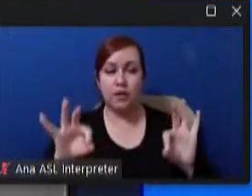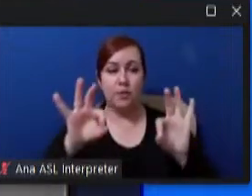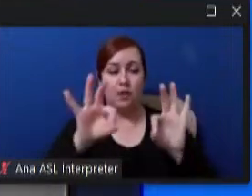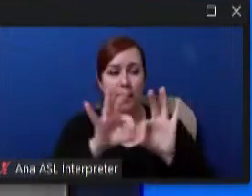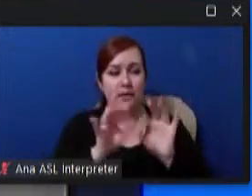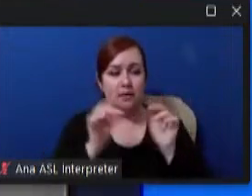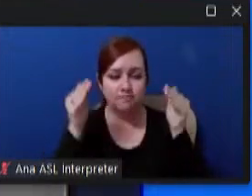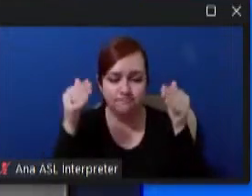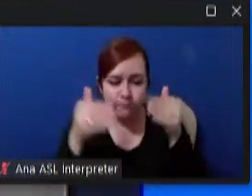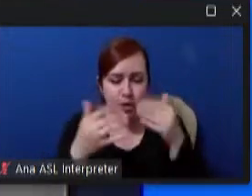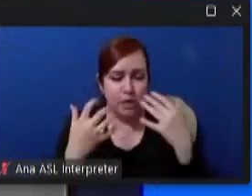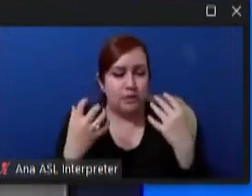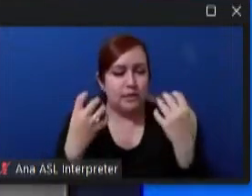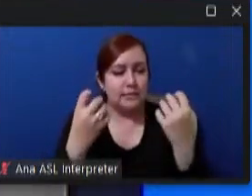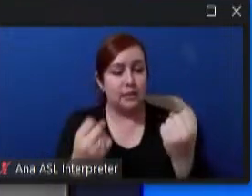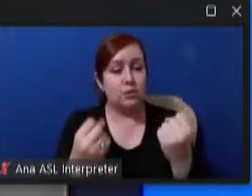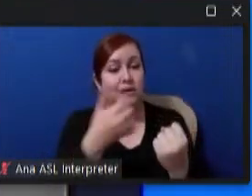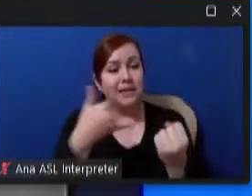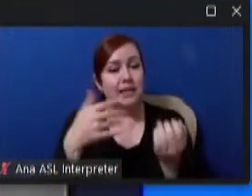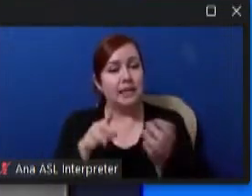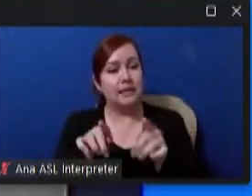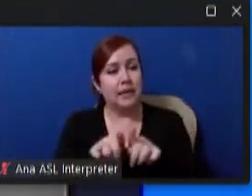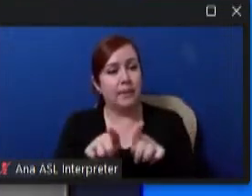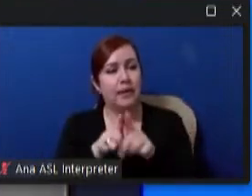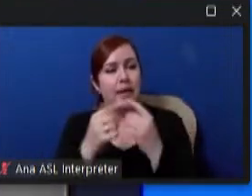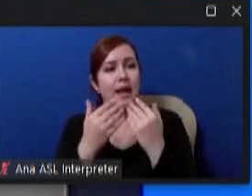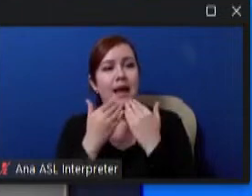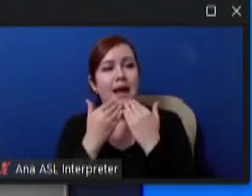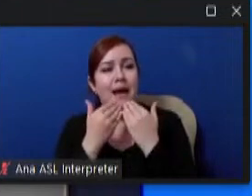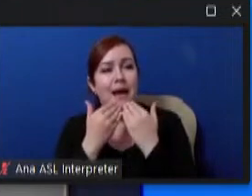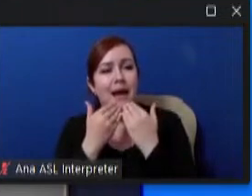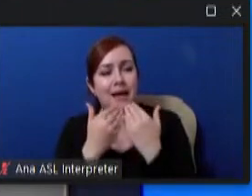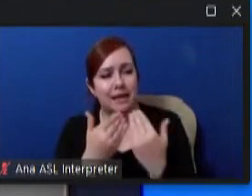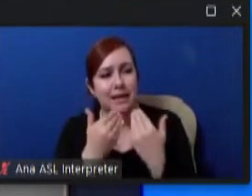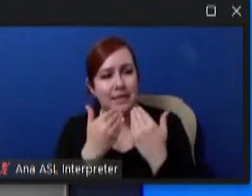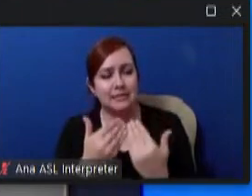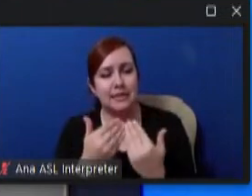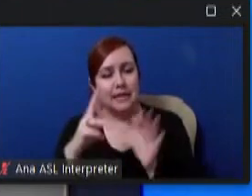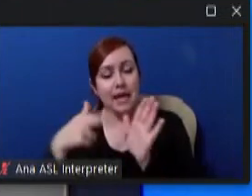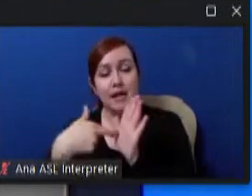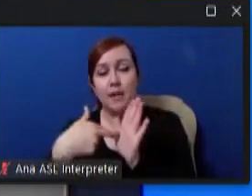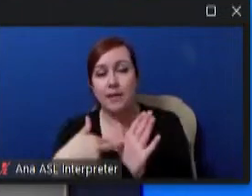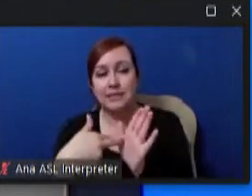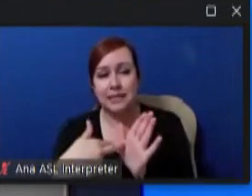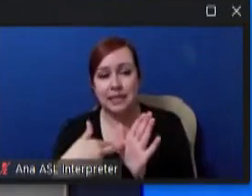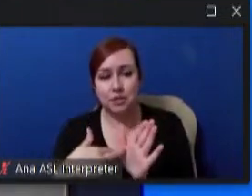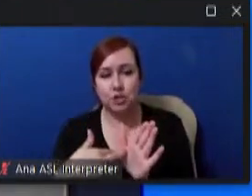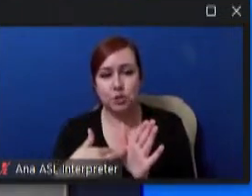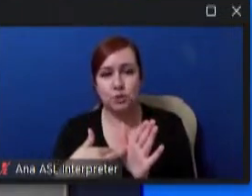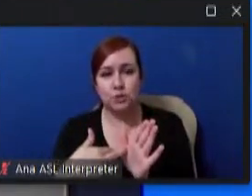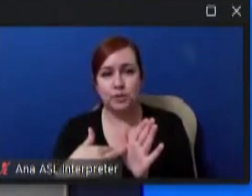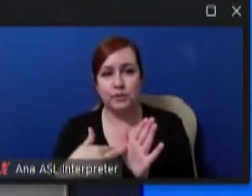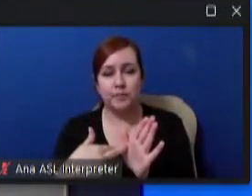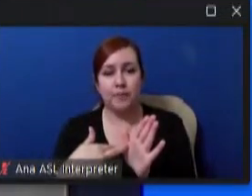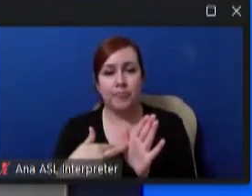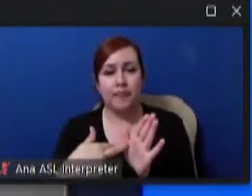between many rights, including the rights to health. I would also like to thank